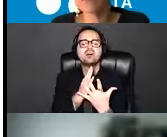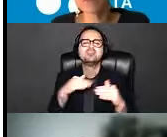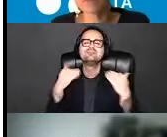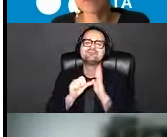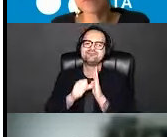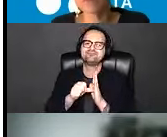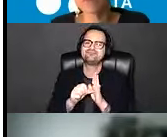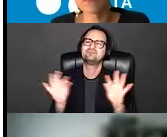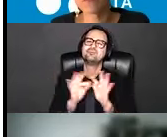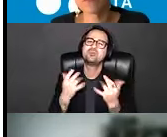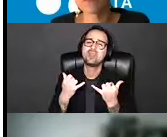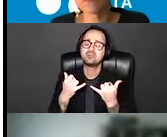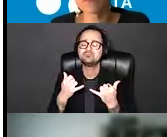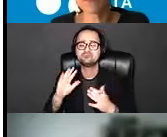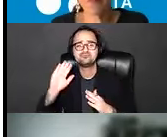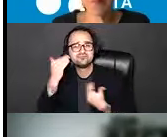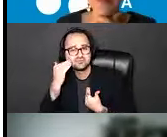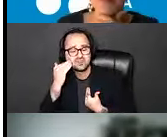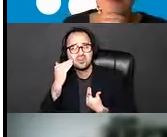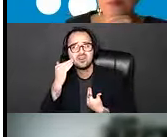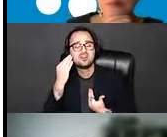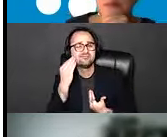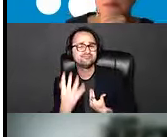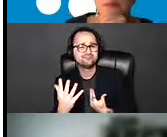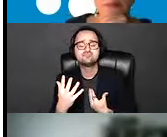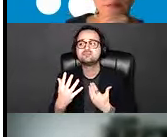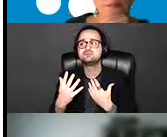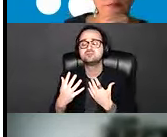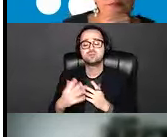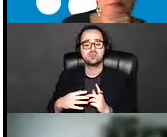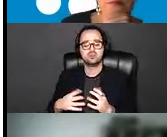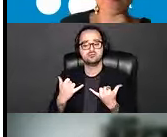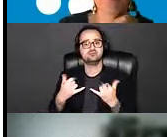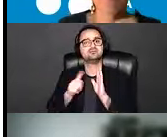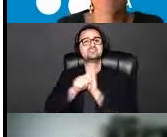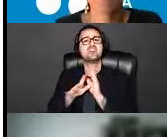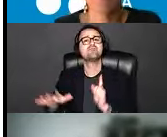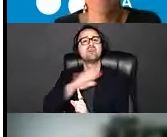to acknowledge that out of this time,